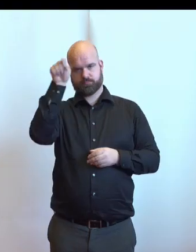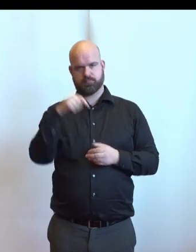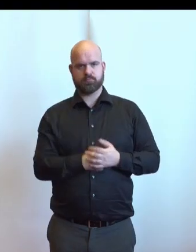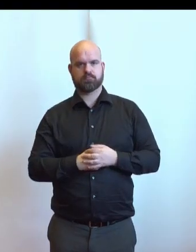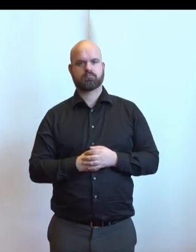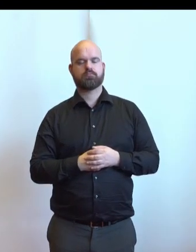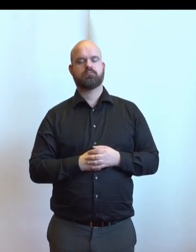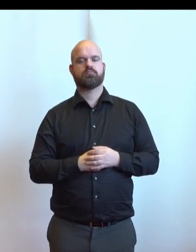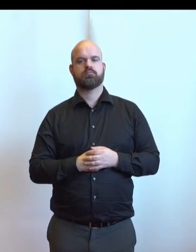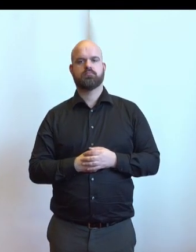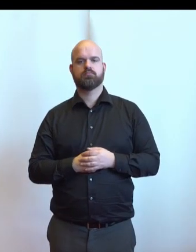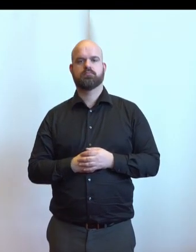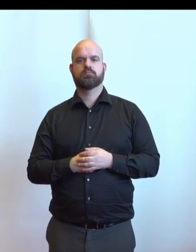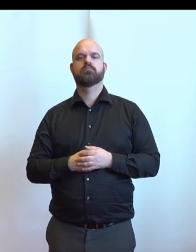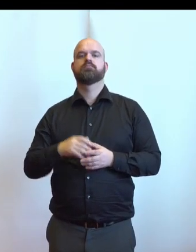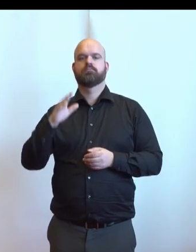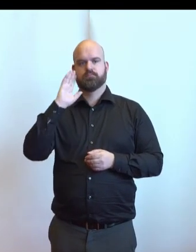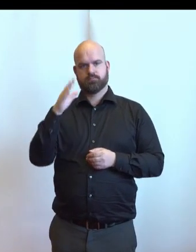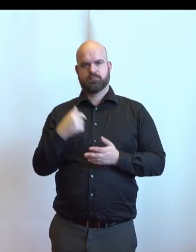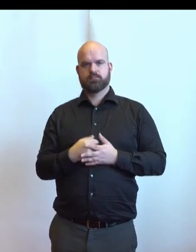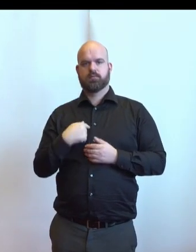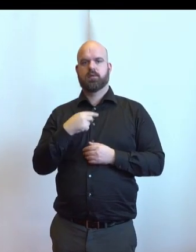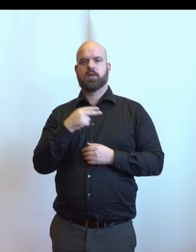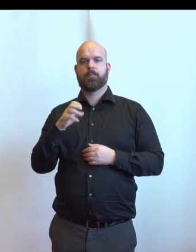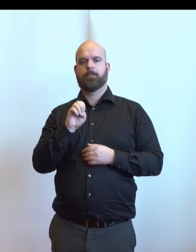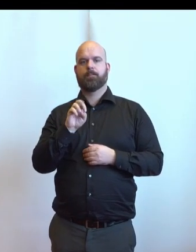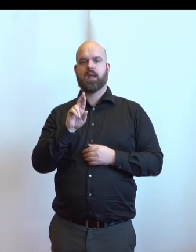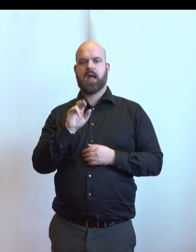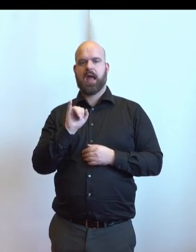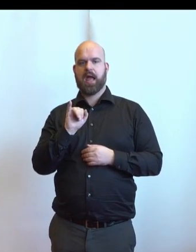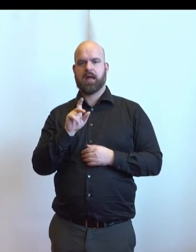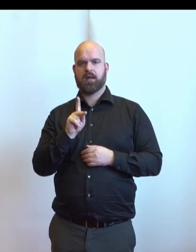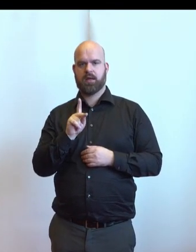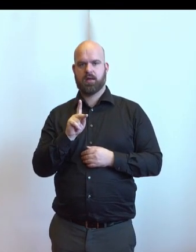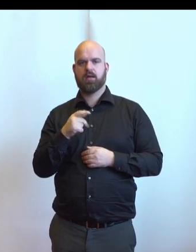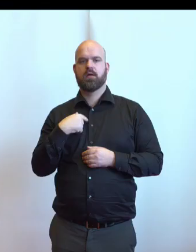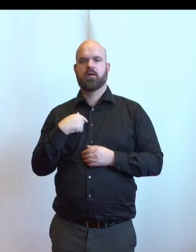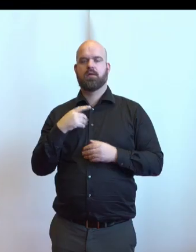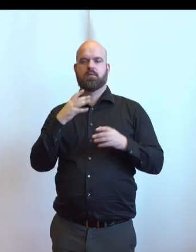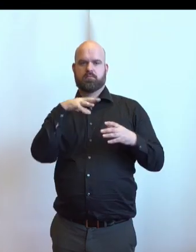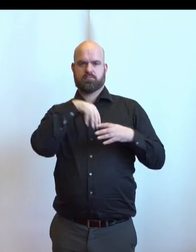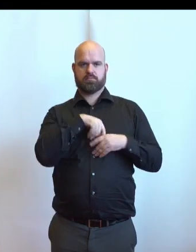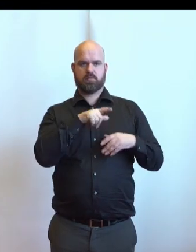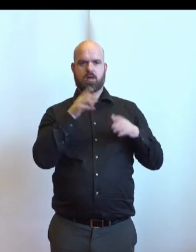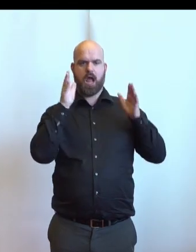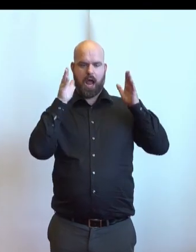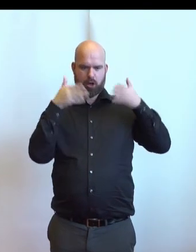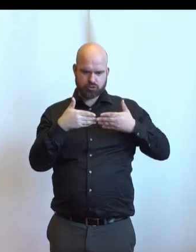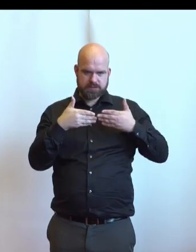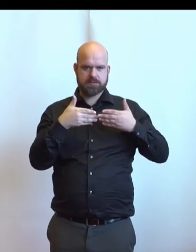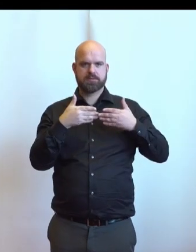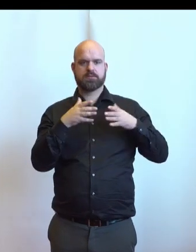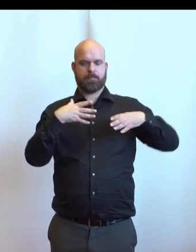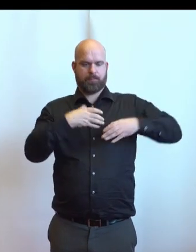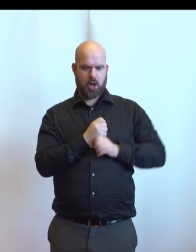Hi, my name is Erich Kofmehl. I'm from Autistic Minority International. I had two remarks or questions. The first one